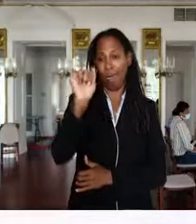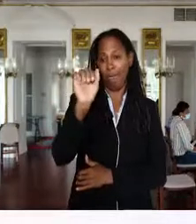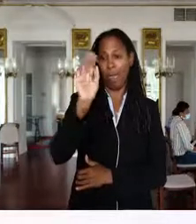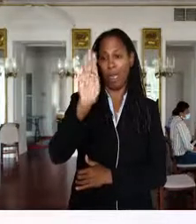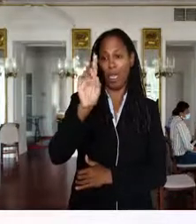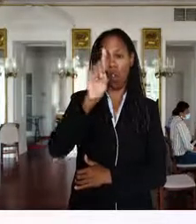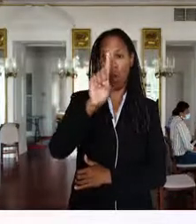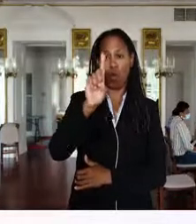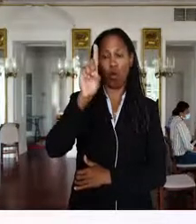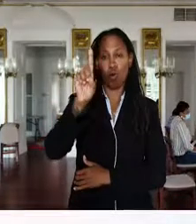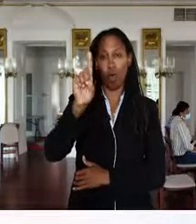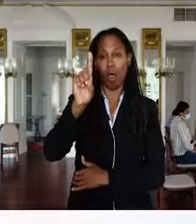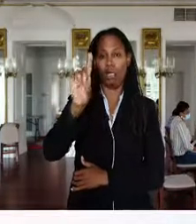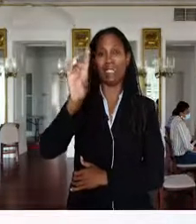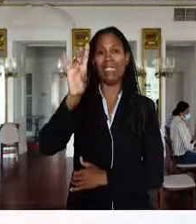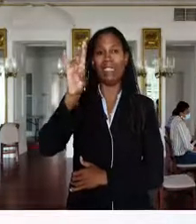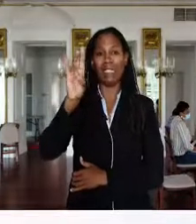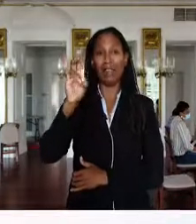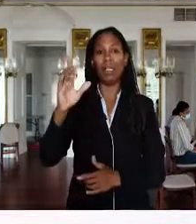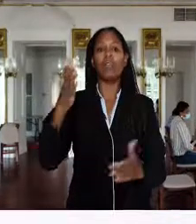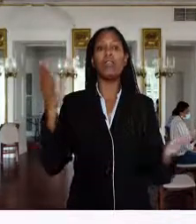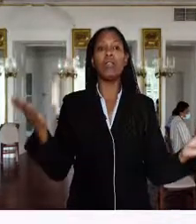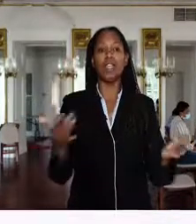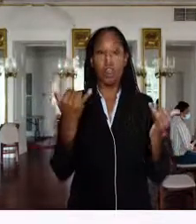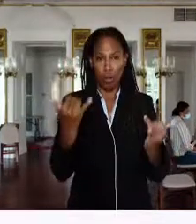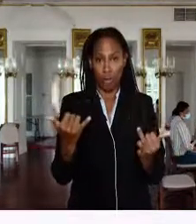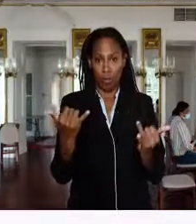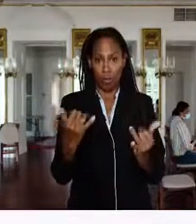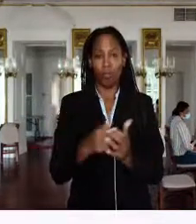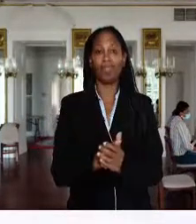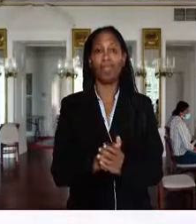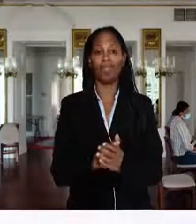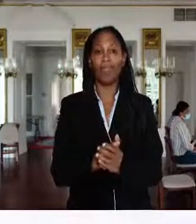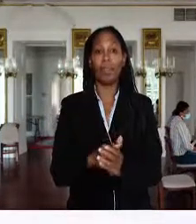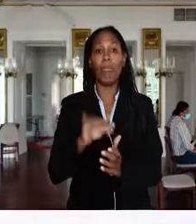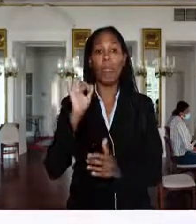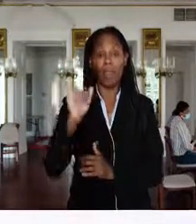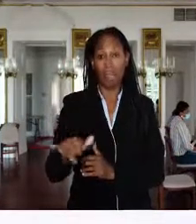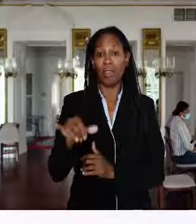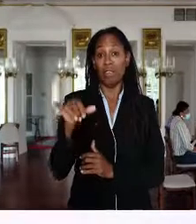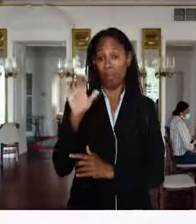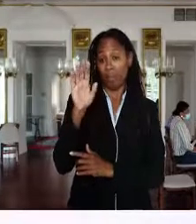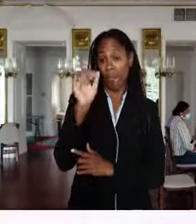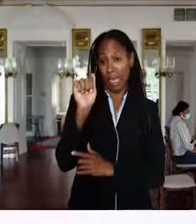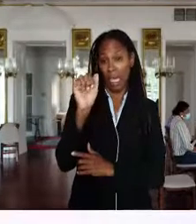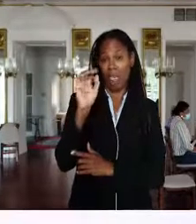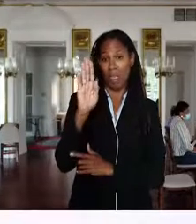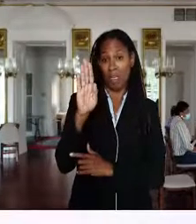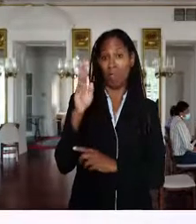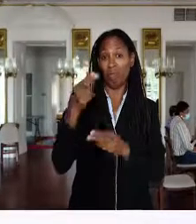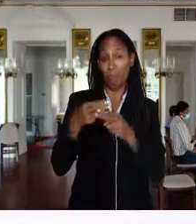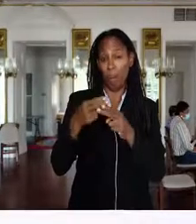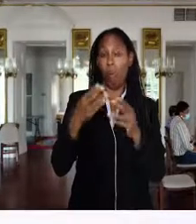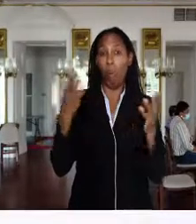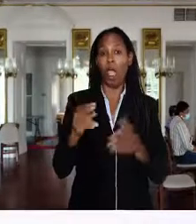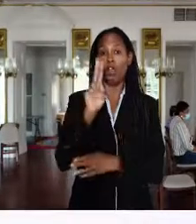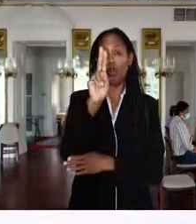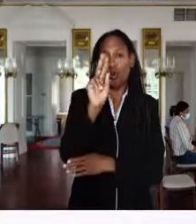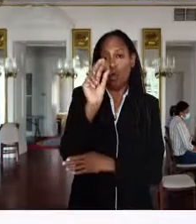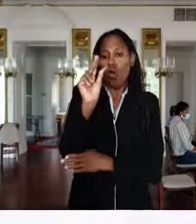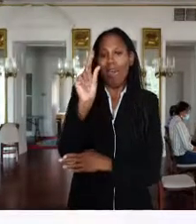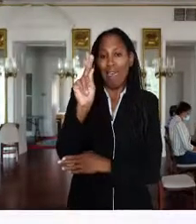AB117 that's alive and well in the territory. This is a strain of the virus that is commonly referred to as the